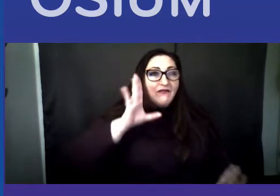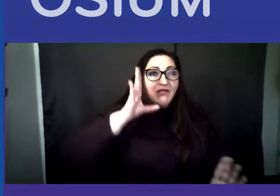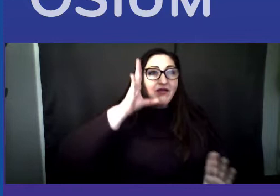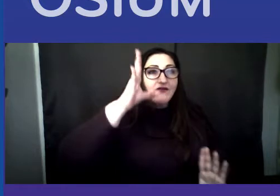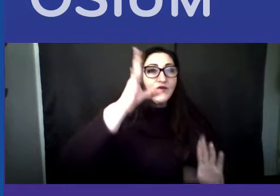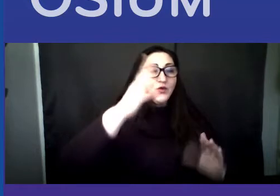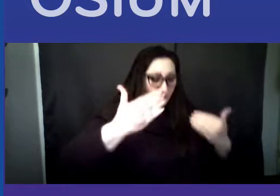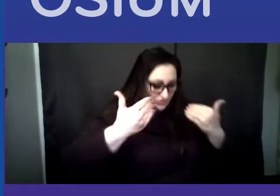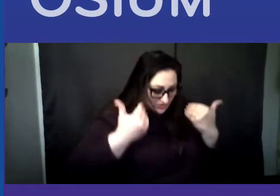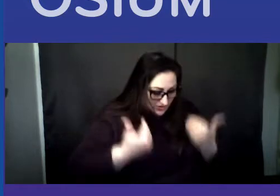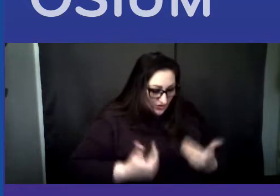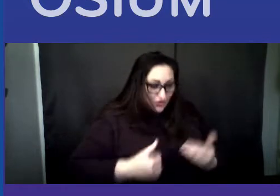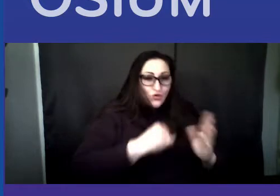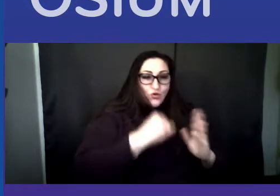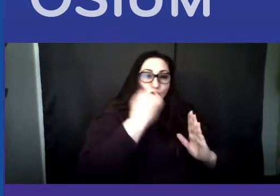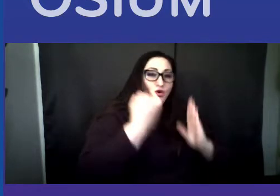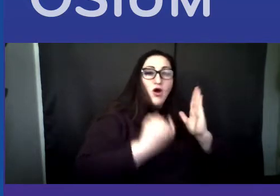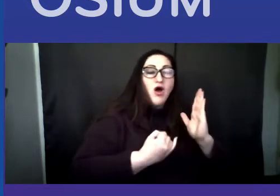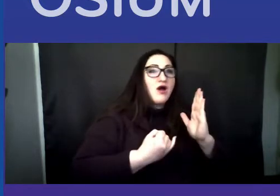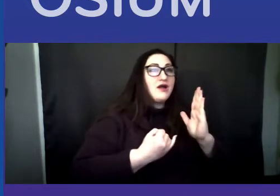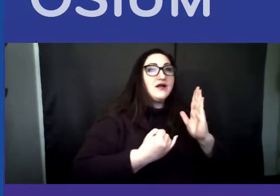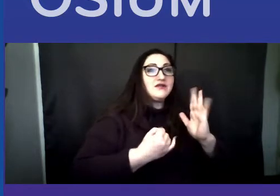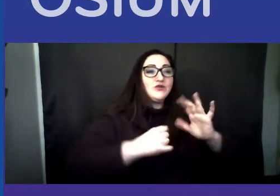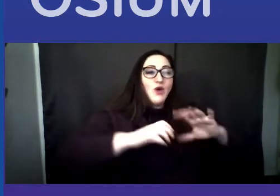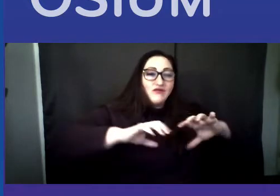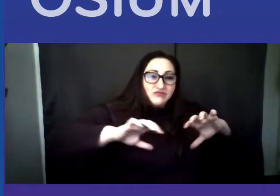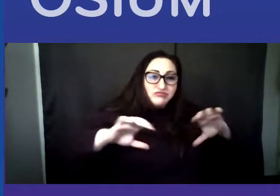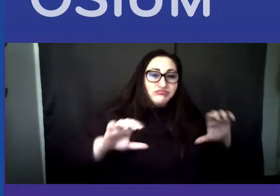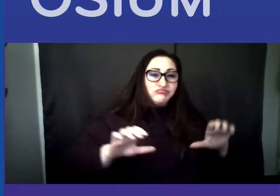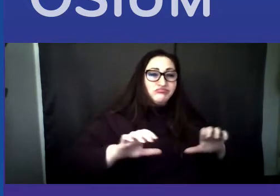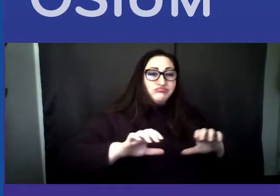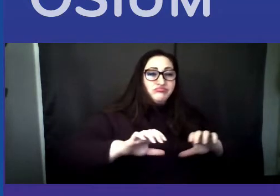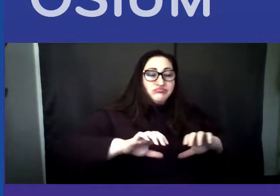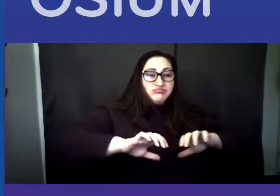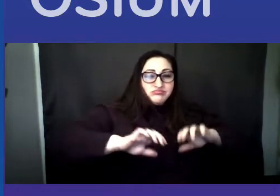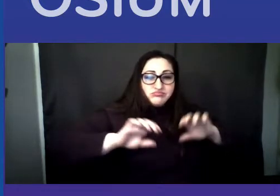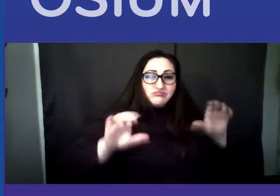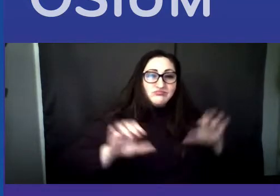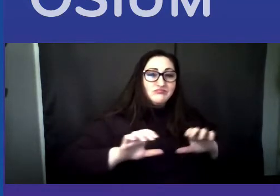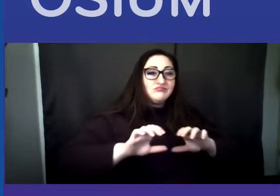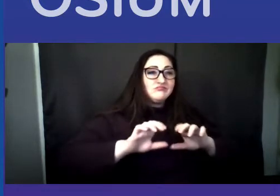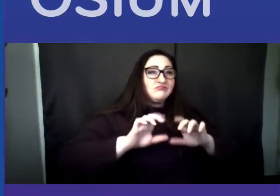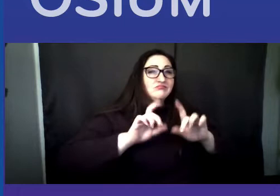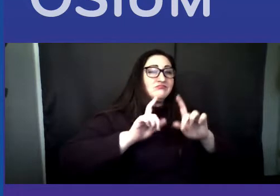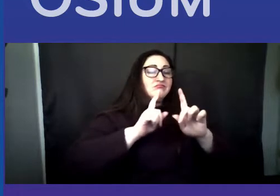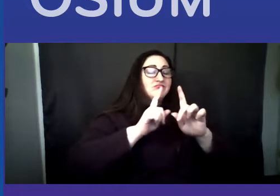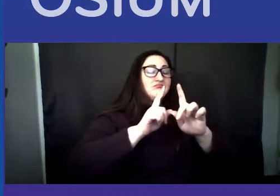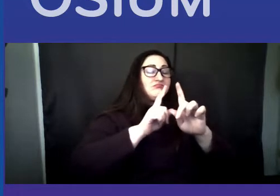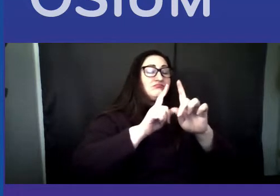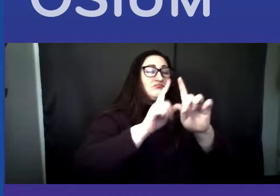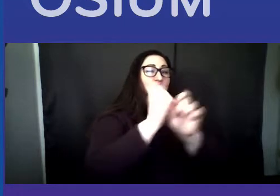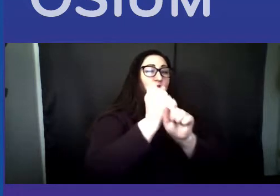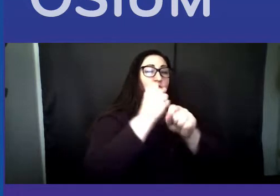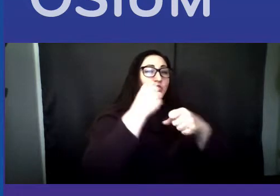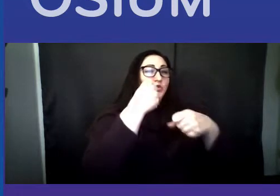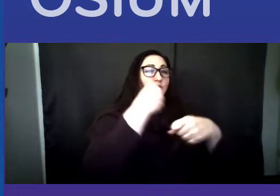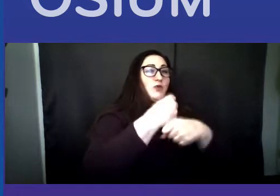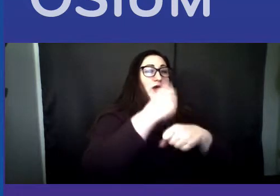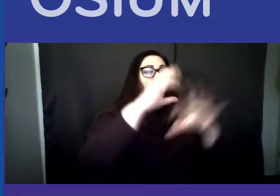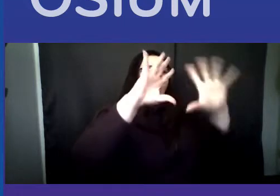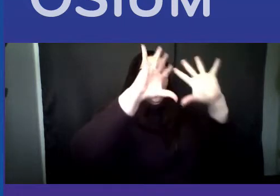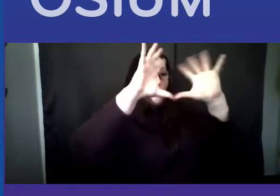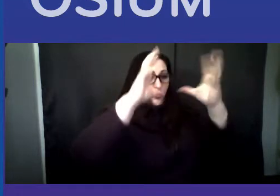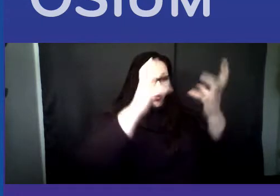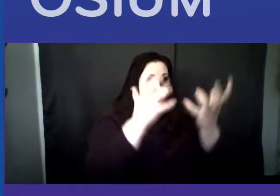have strived to co-cultivate liberated worlds, what now does this world look